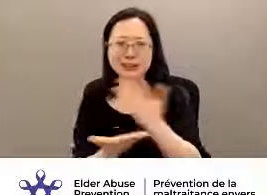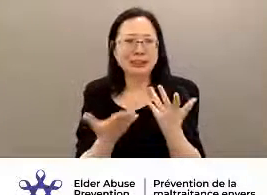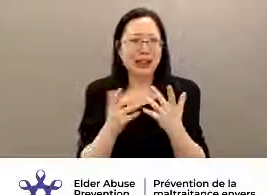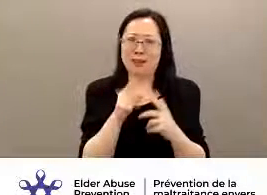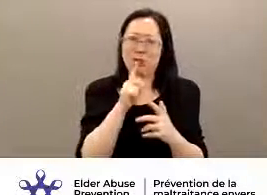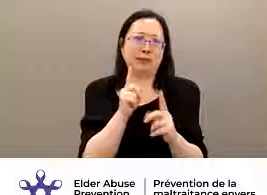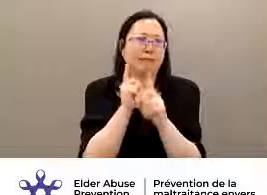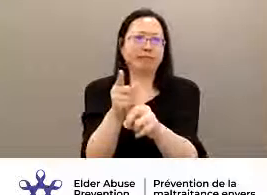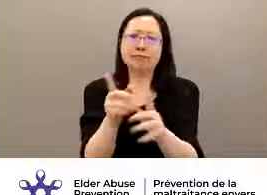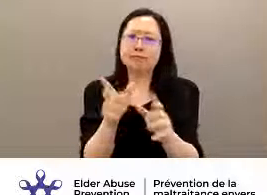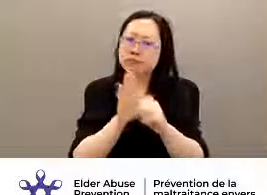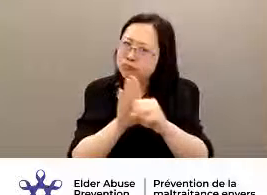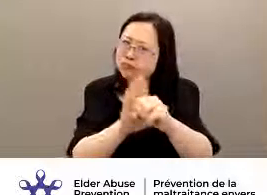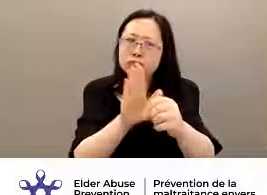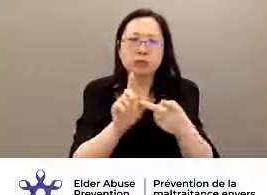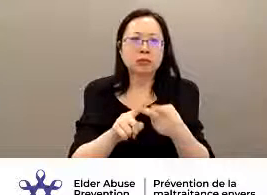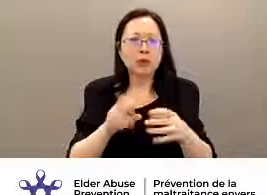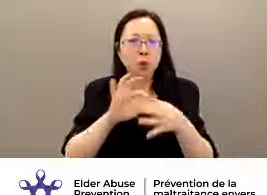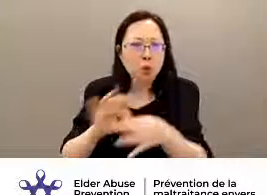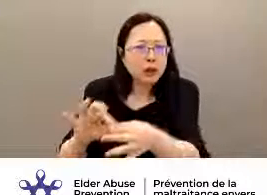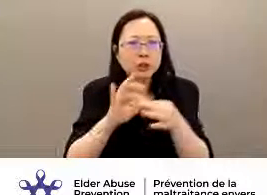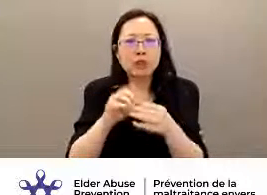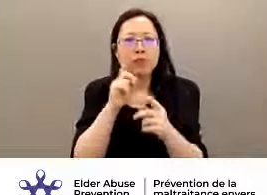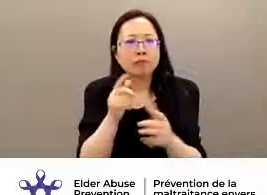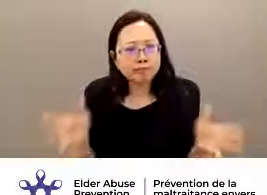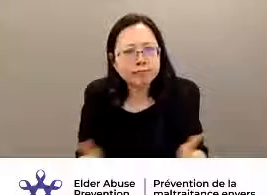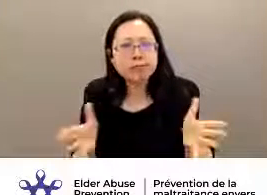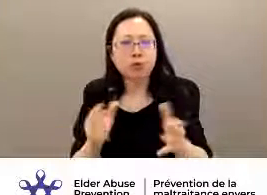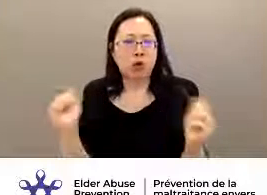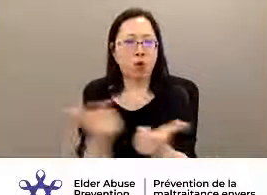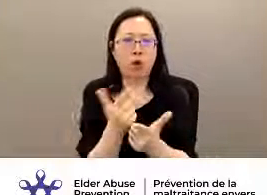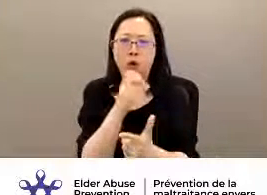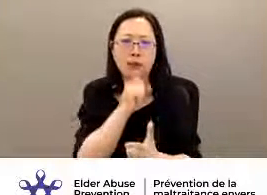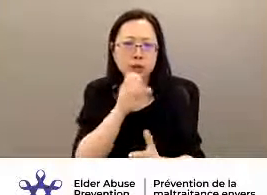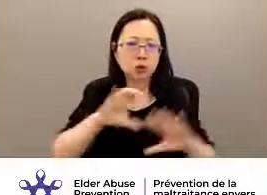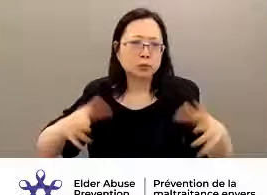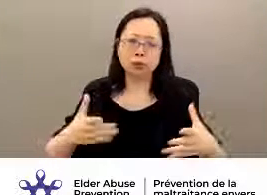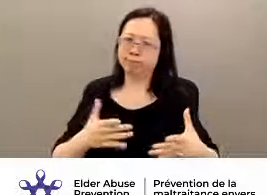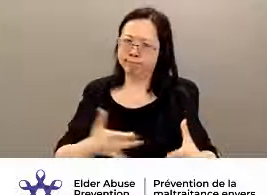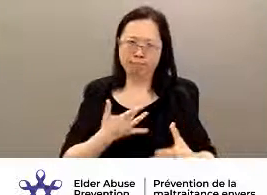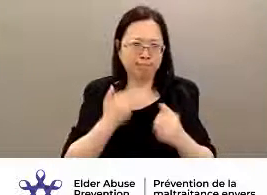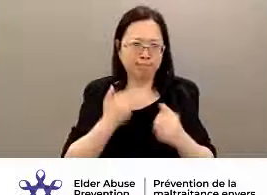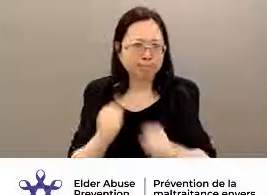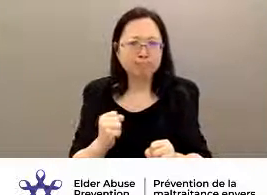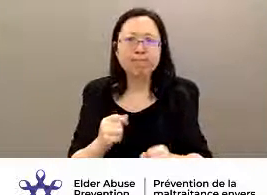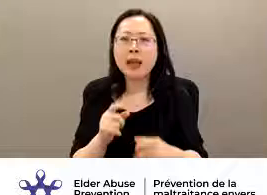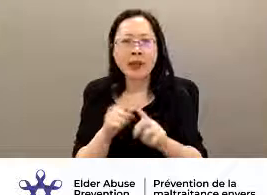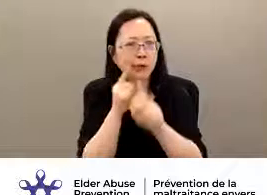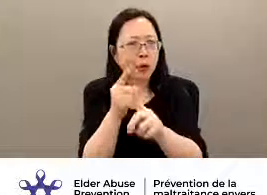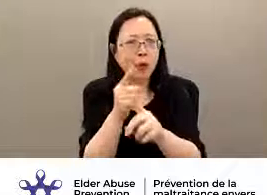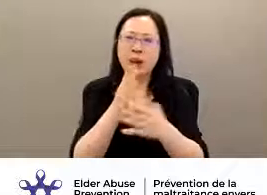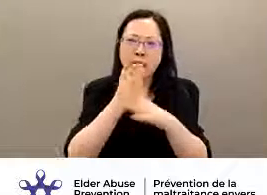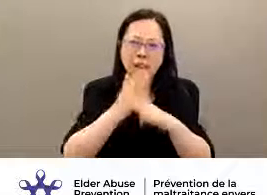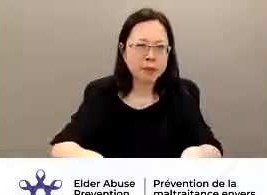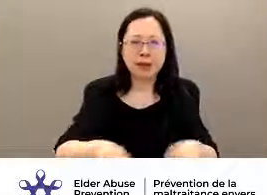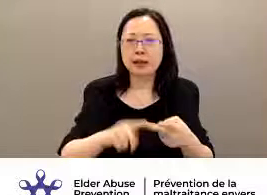coordination and advocacy for the rights of older adults, to ensure that we can work towards eliminating and preventing abuse from